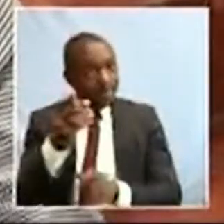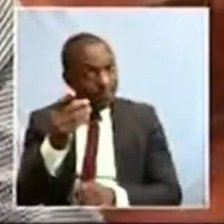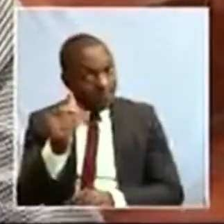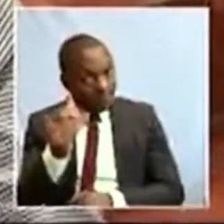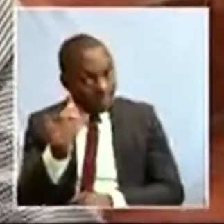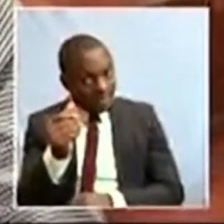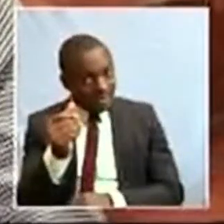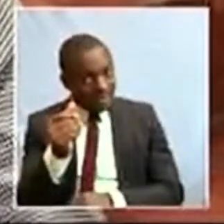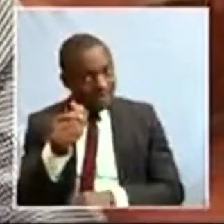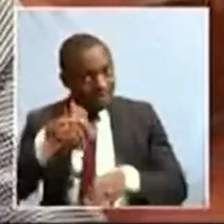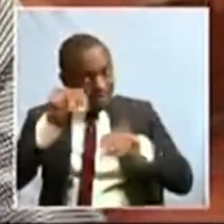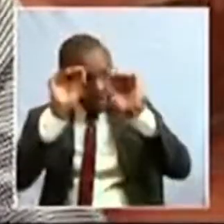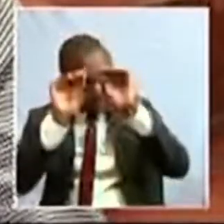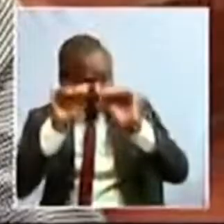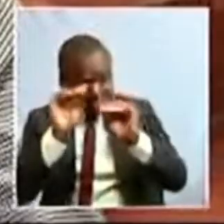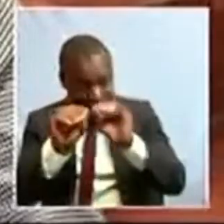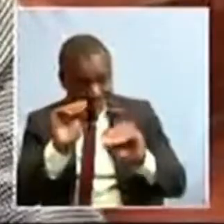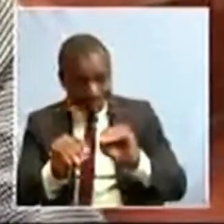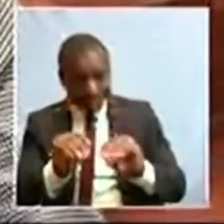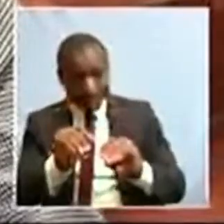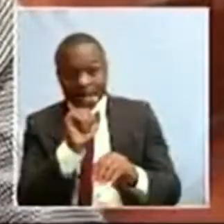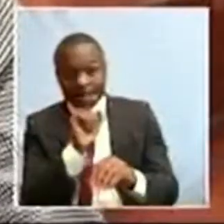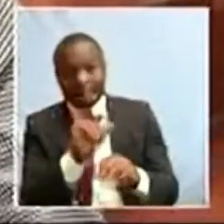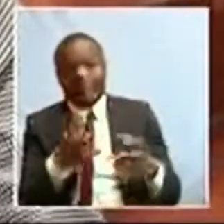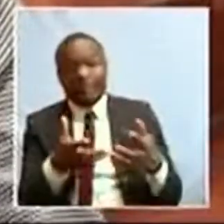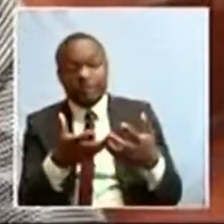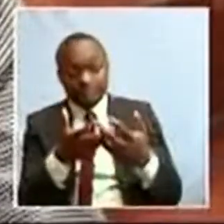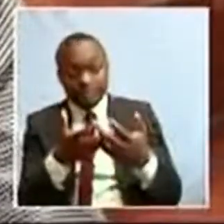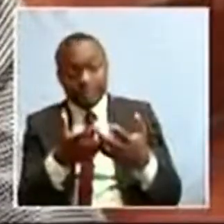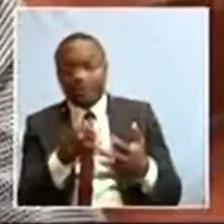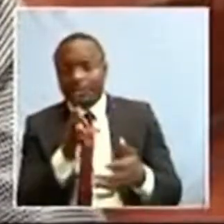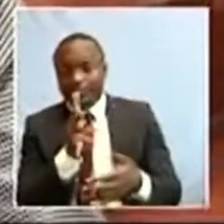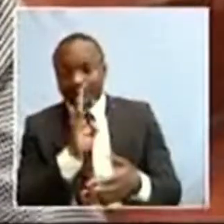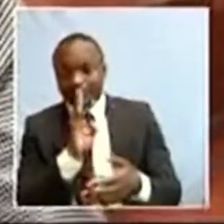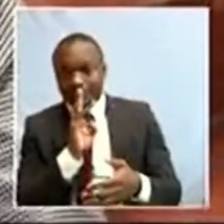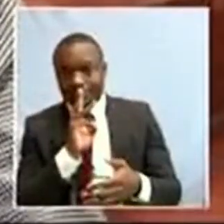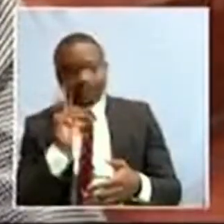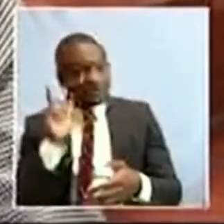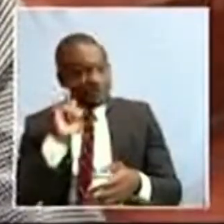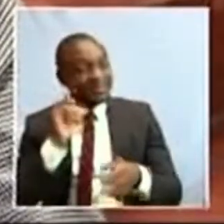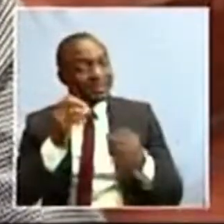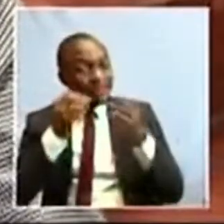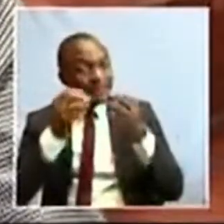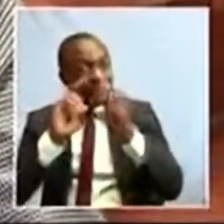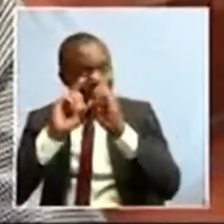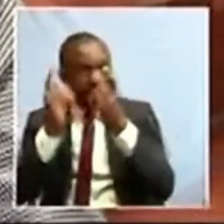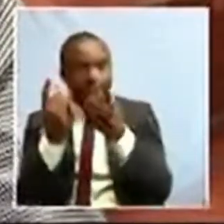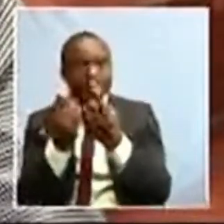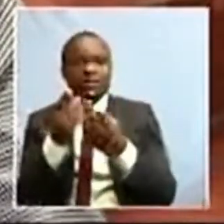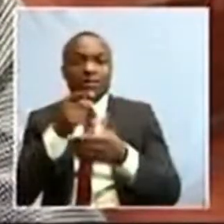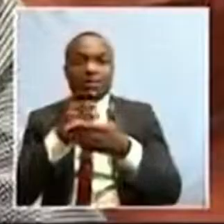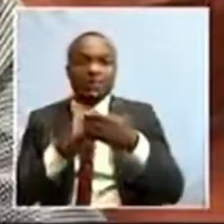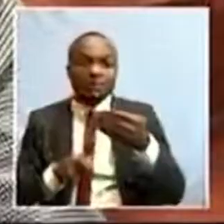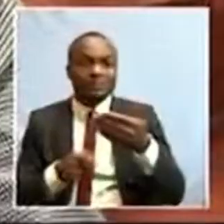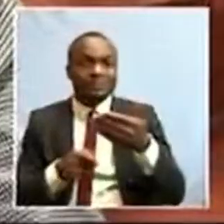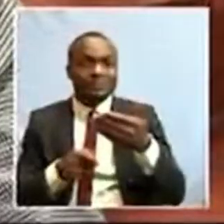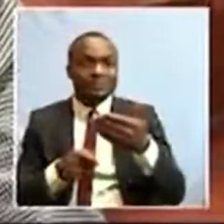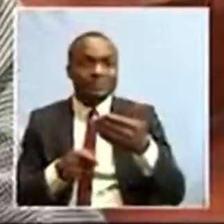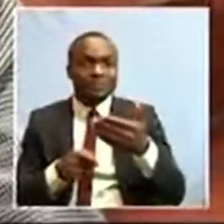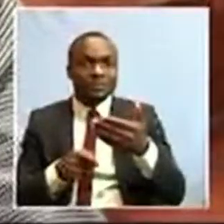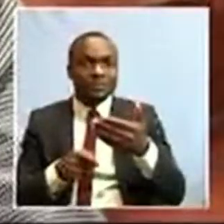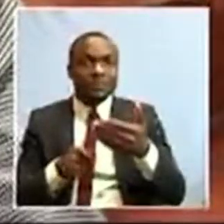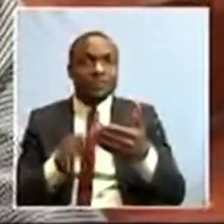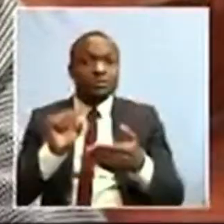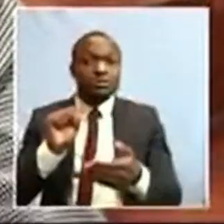operation and maintenance. I'm sure, Chair, you have heard, I think in most of the districts, there are what we call SOMAP